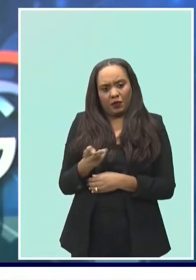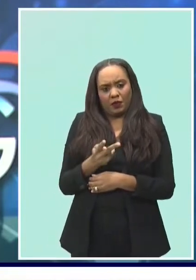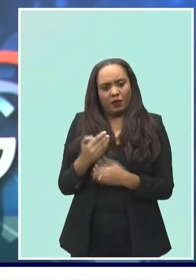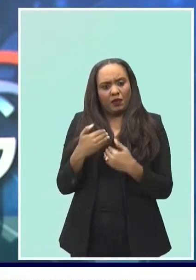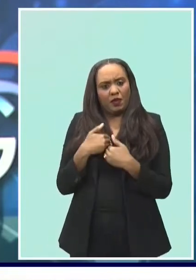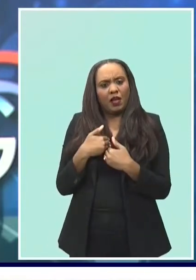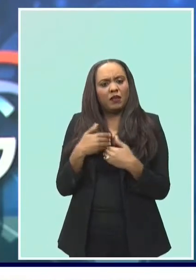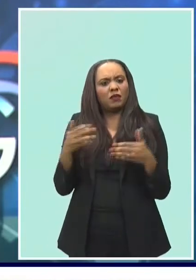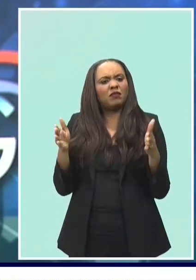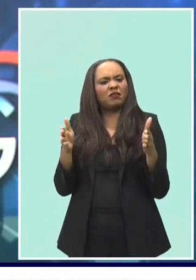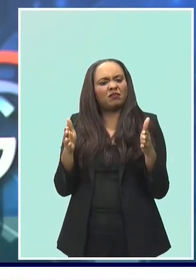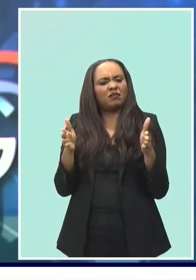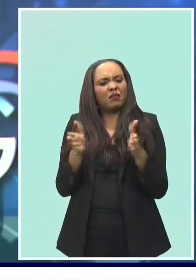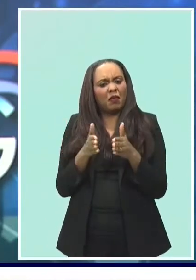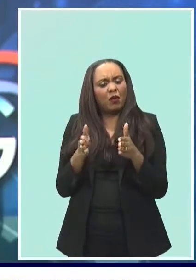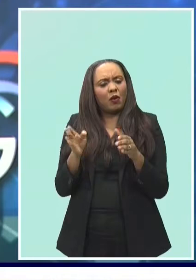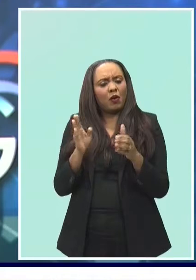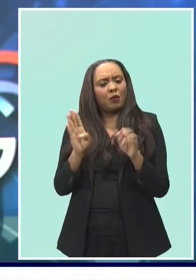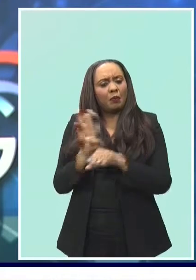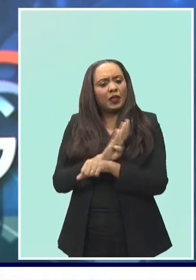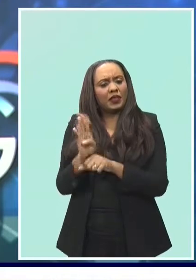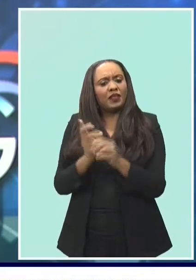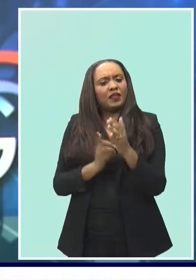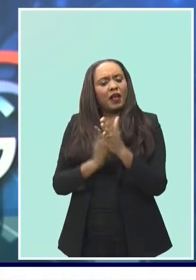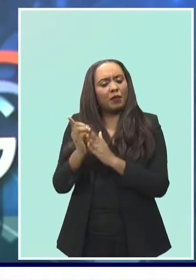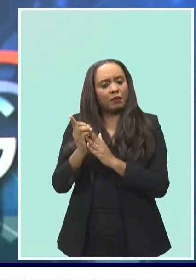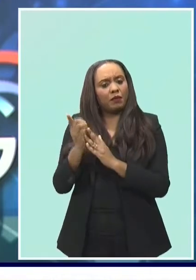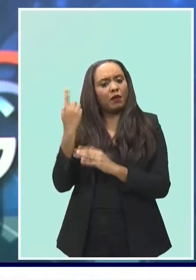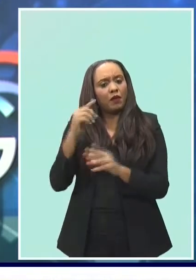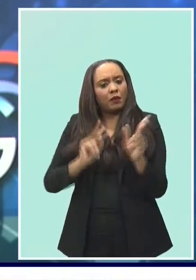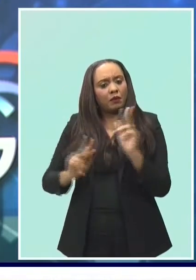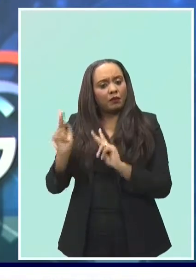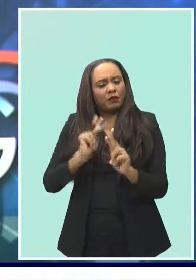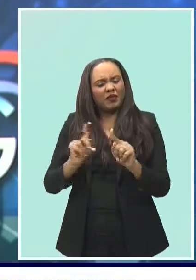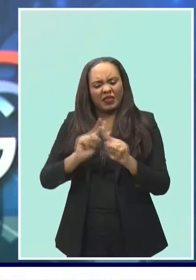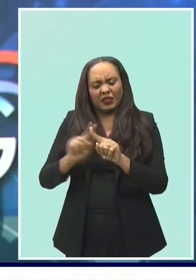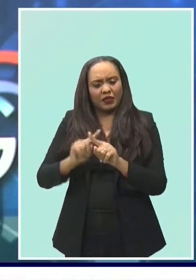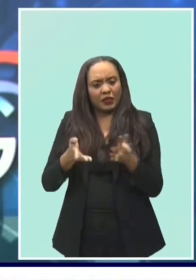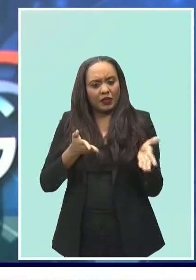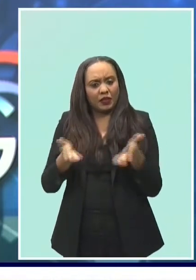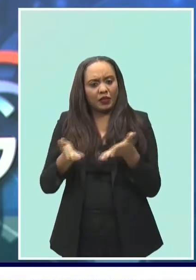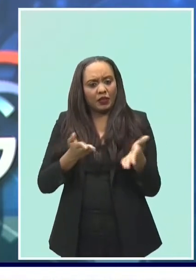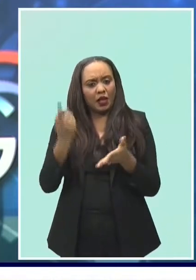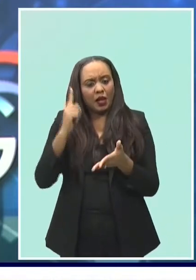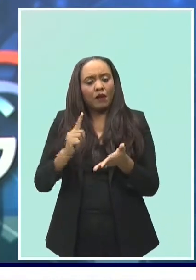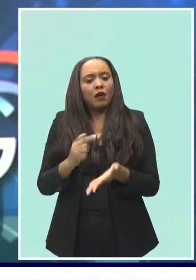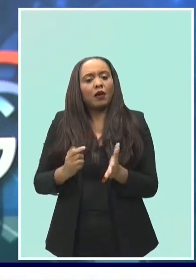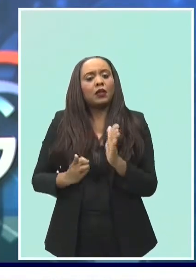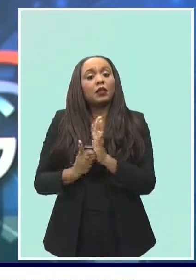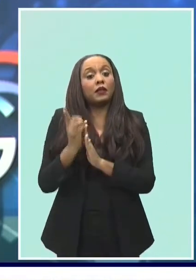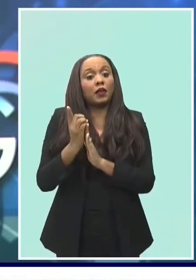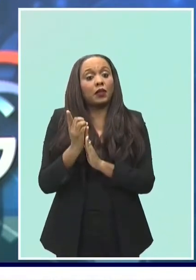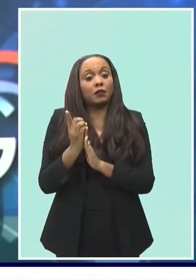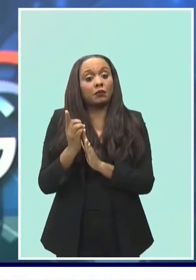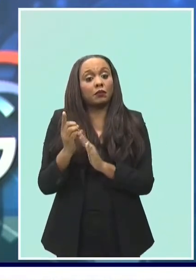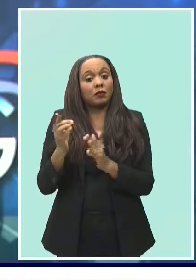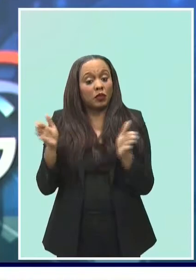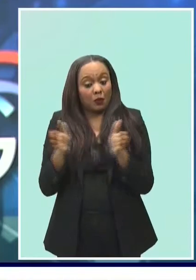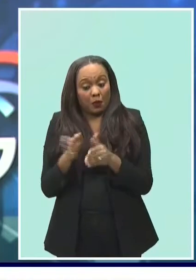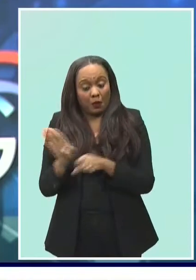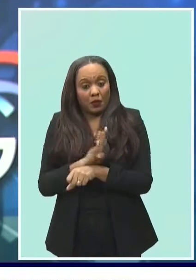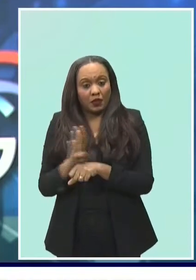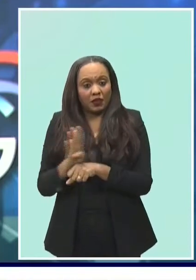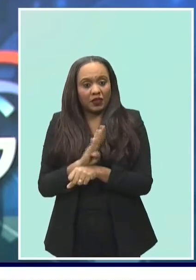or SBDCs, which provide a wide range of services to help develop small businesses. Minister Sutherland says the